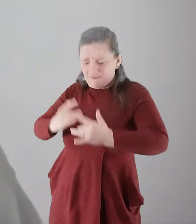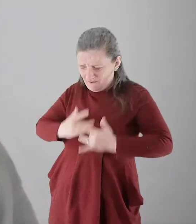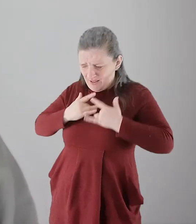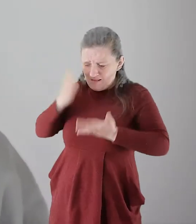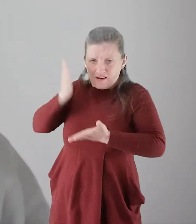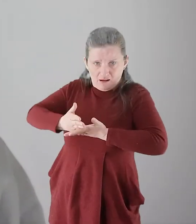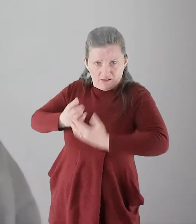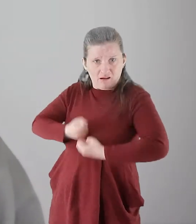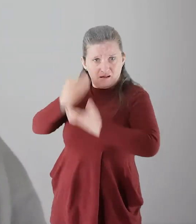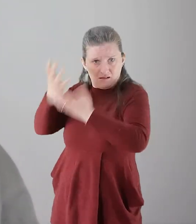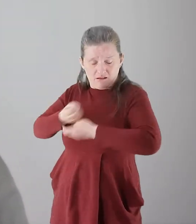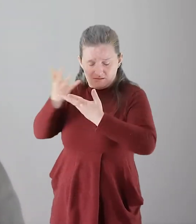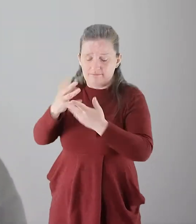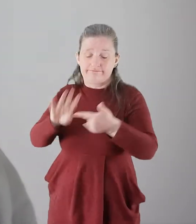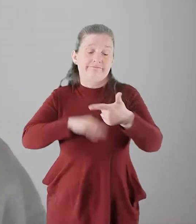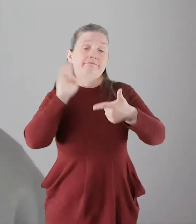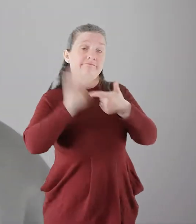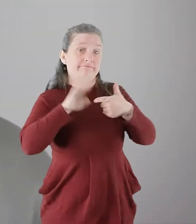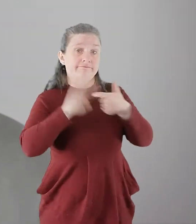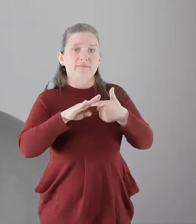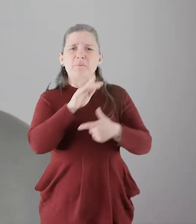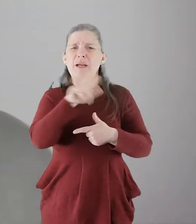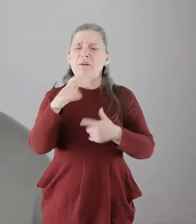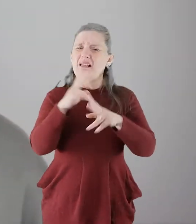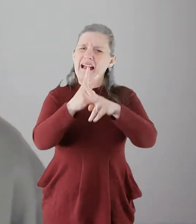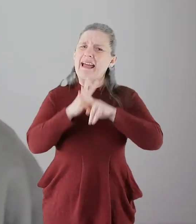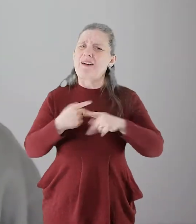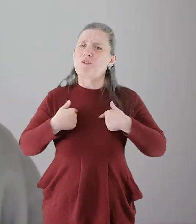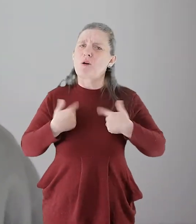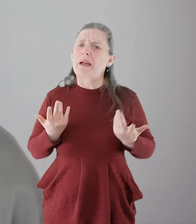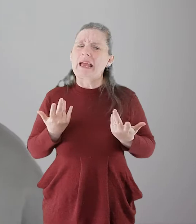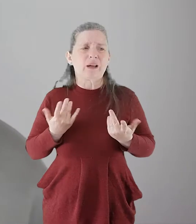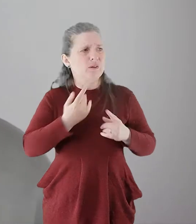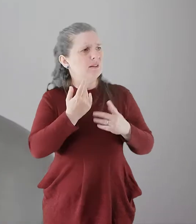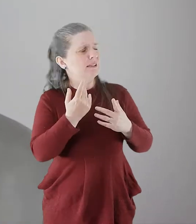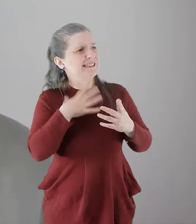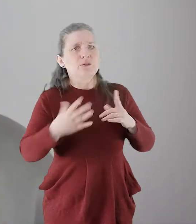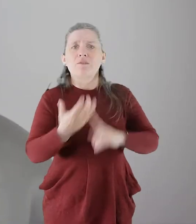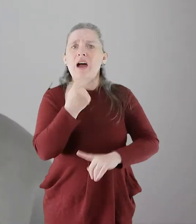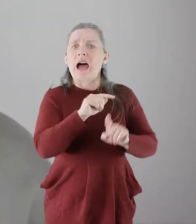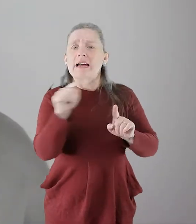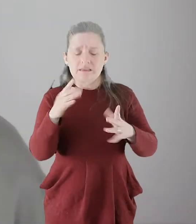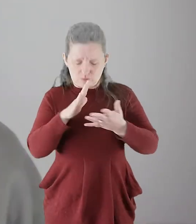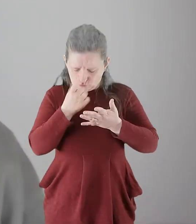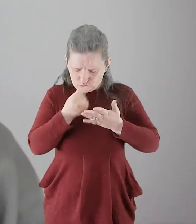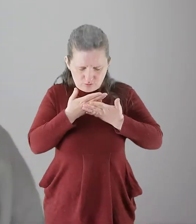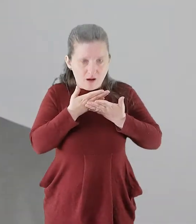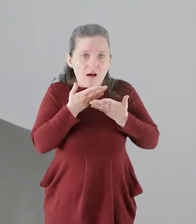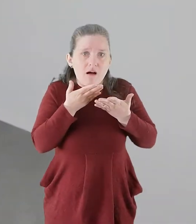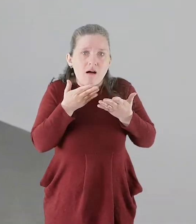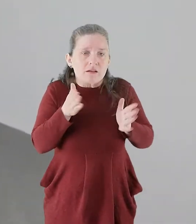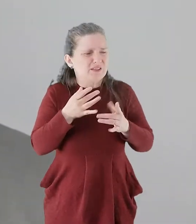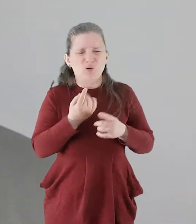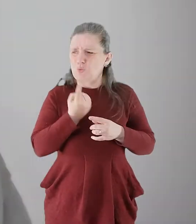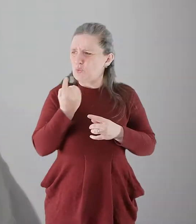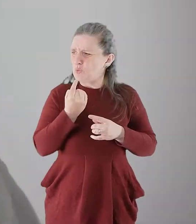feeling. The second thing was I had to try and find people in my life that cared about me so that I could be vulnerable with them and practice honesty. So I